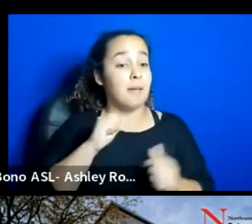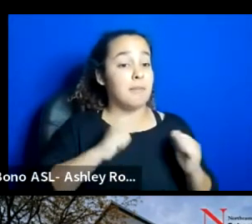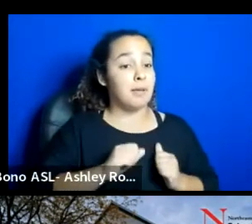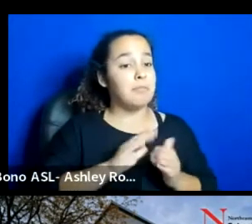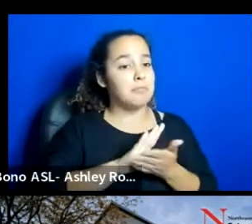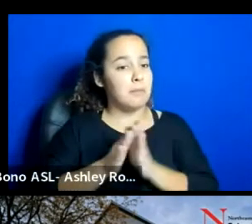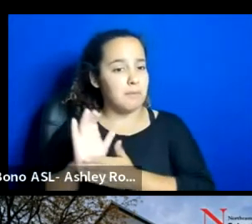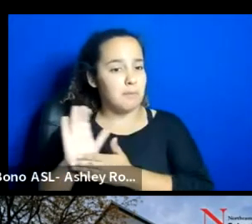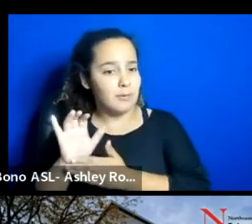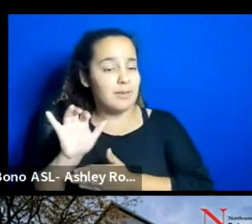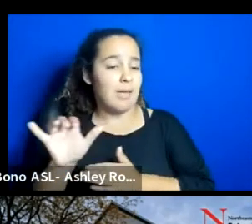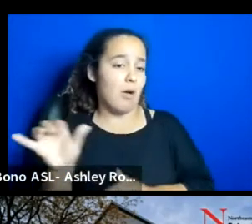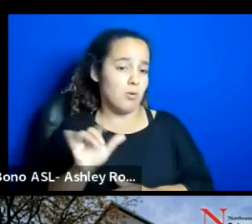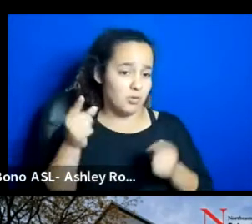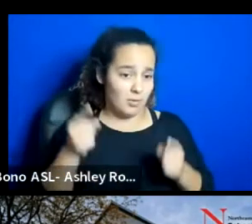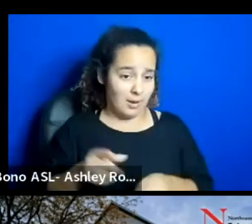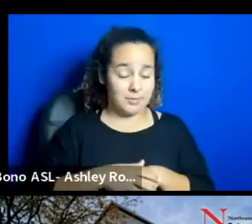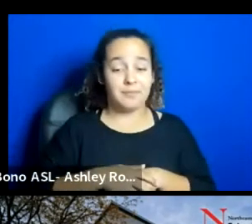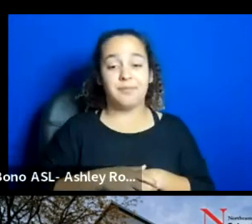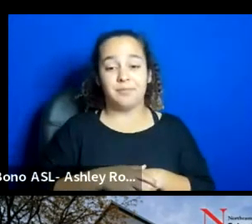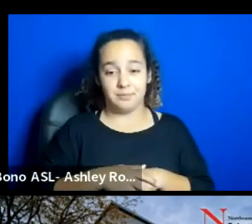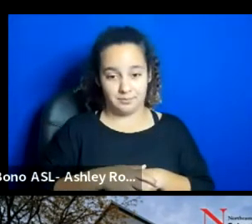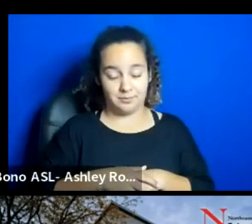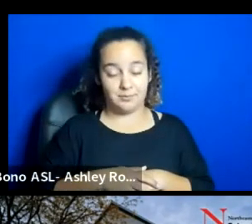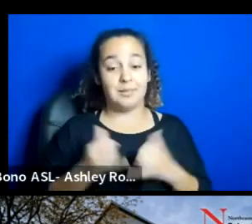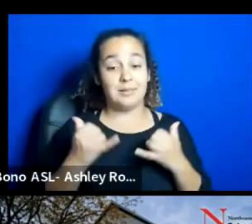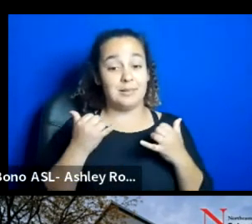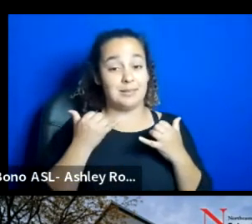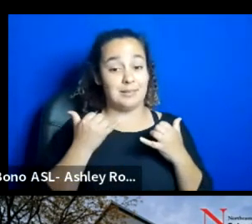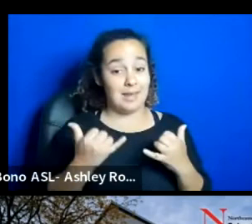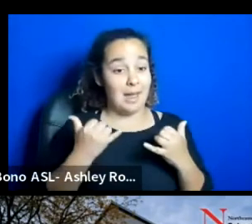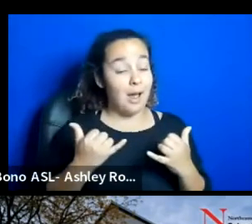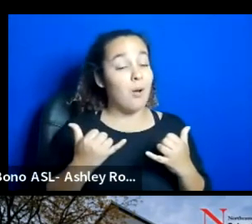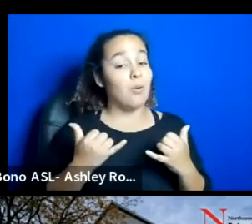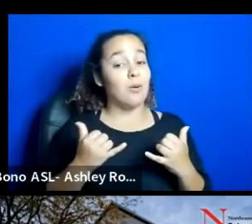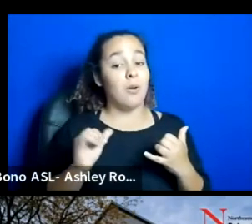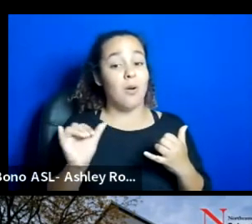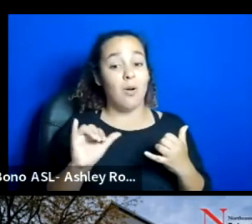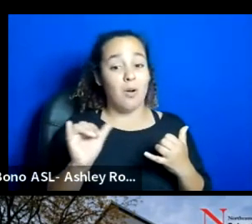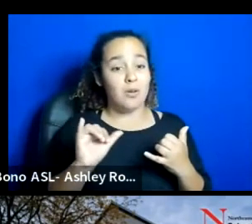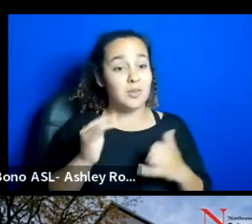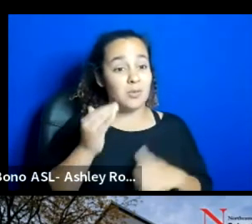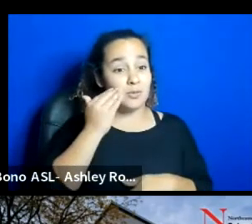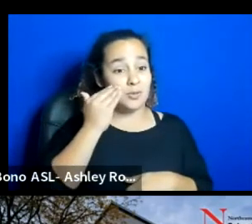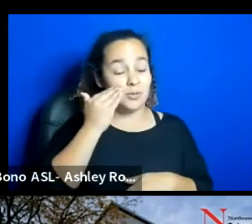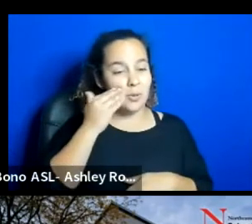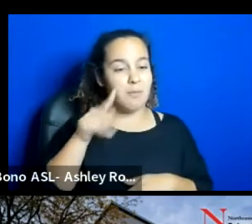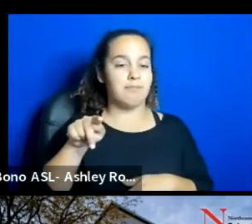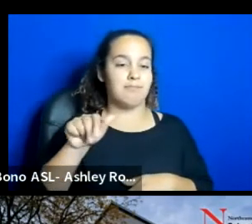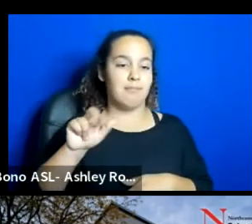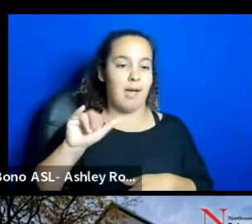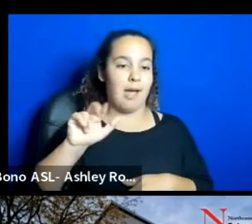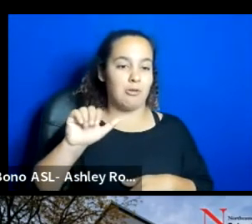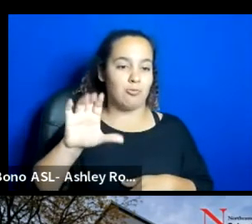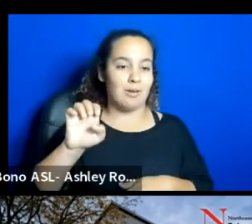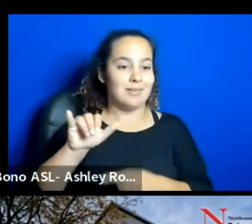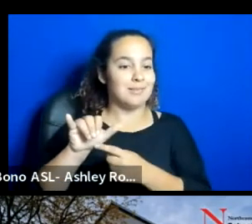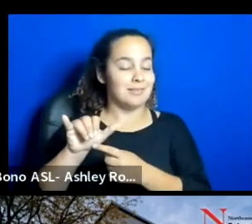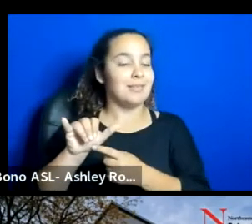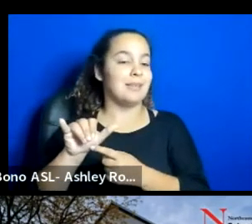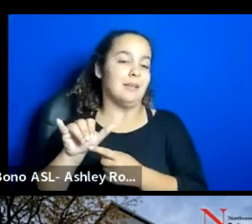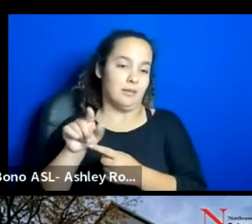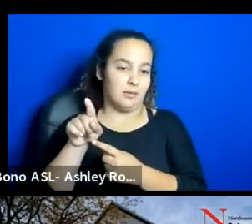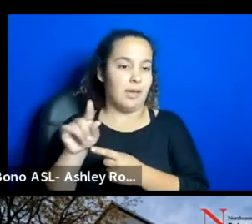favorite chapters, offers a jaw-dropping view of the extensive acts of piracy committed by one Alexander